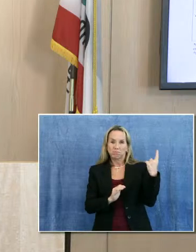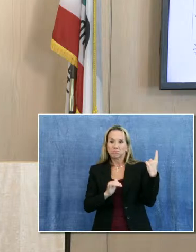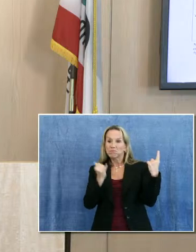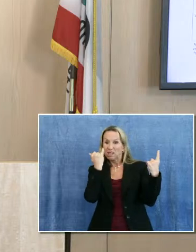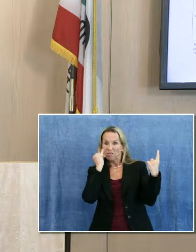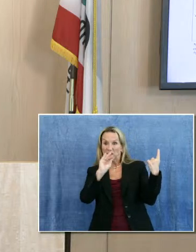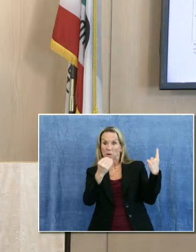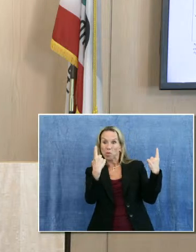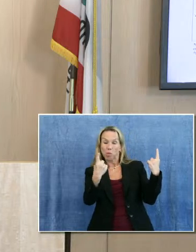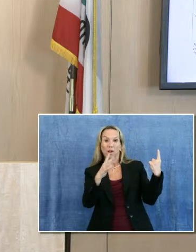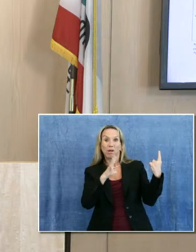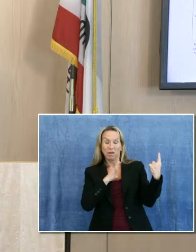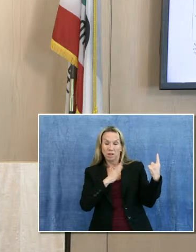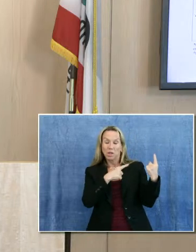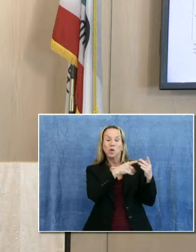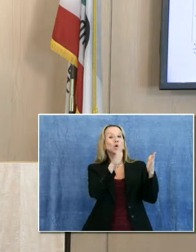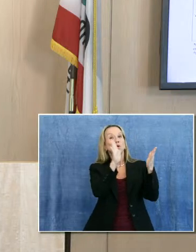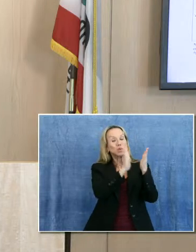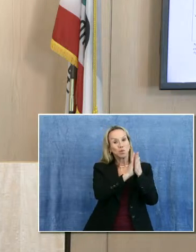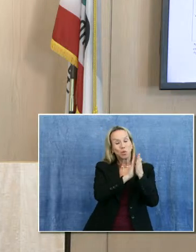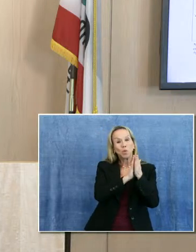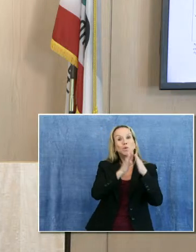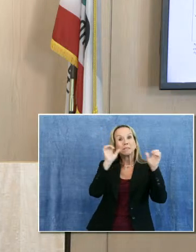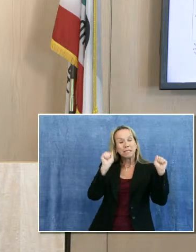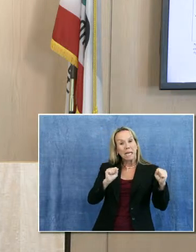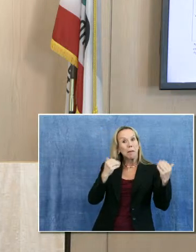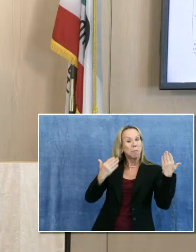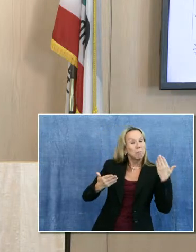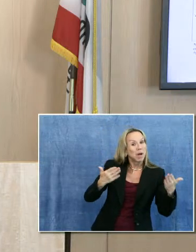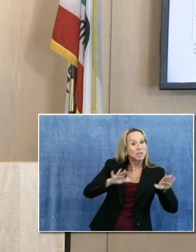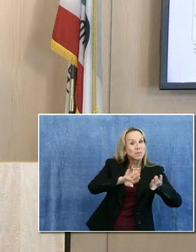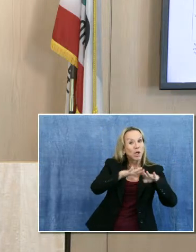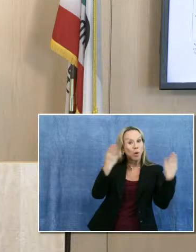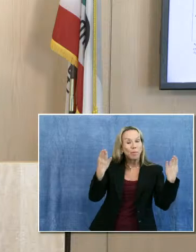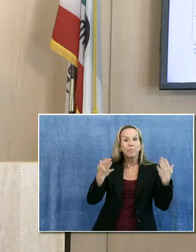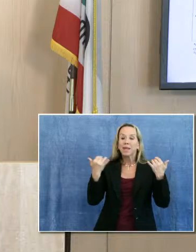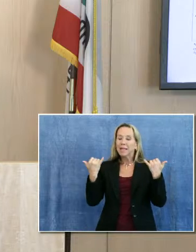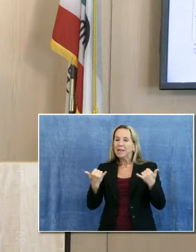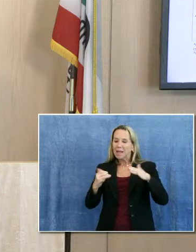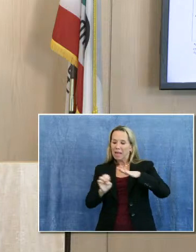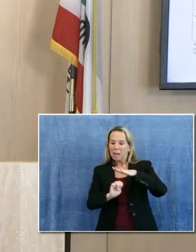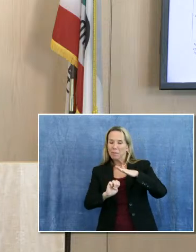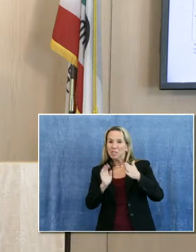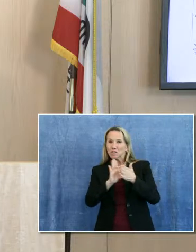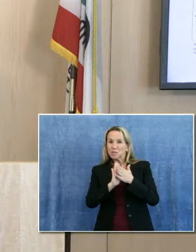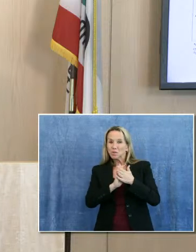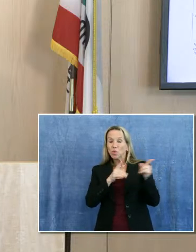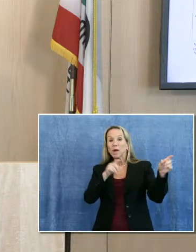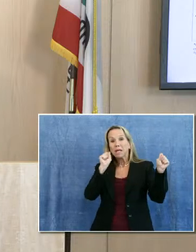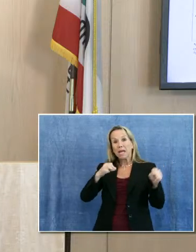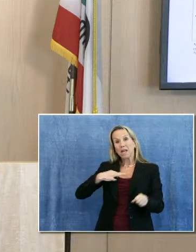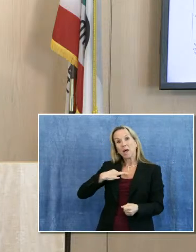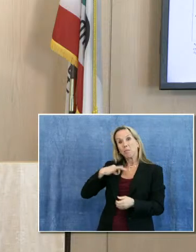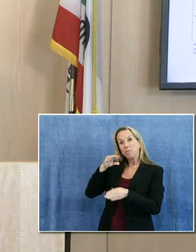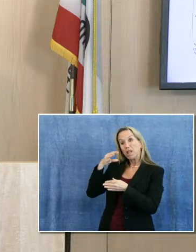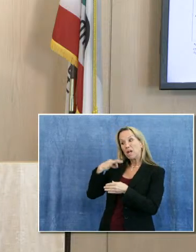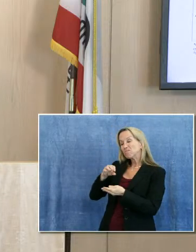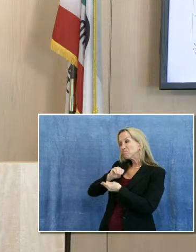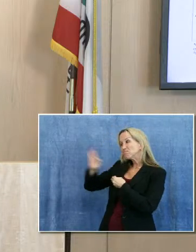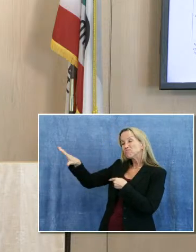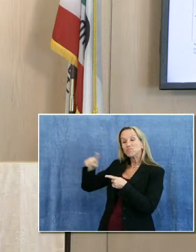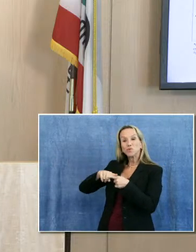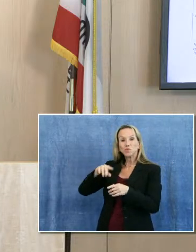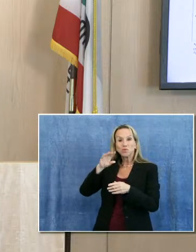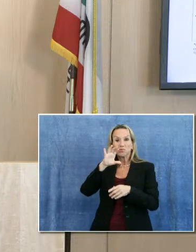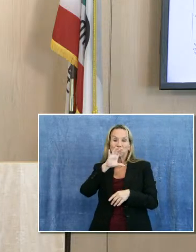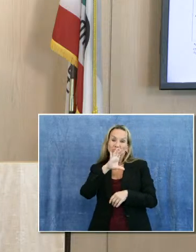for waivers for elementary schools, which the county is accepting these applications and reviewing so